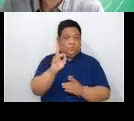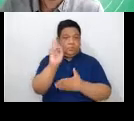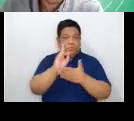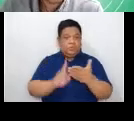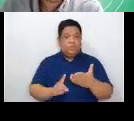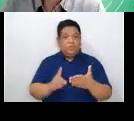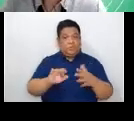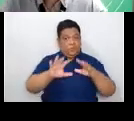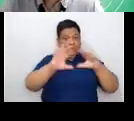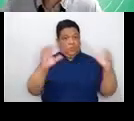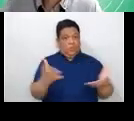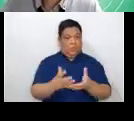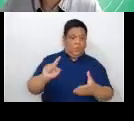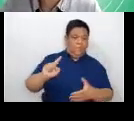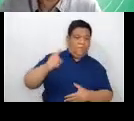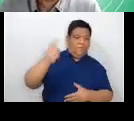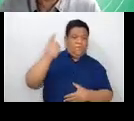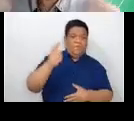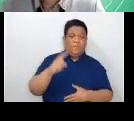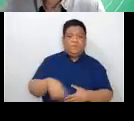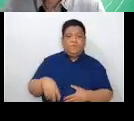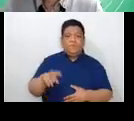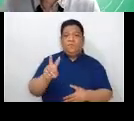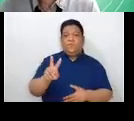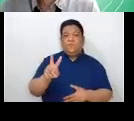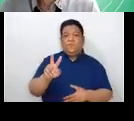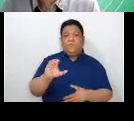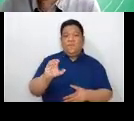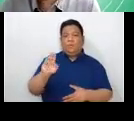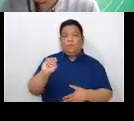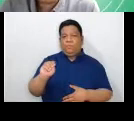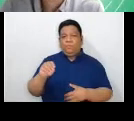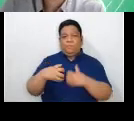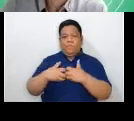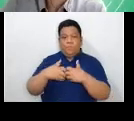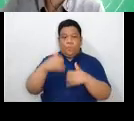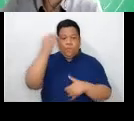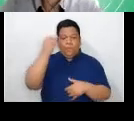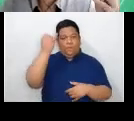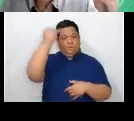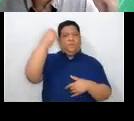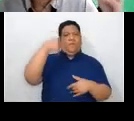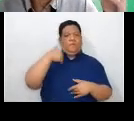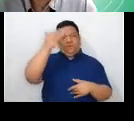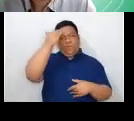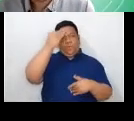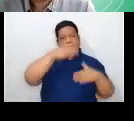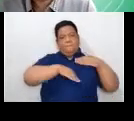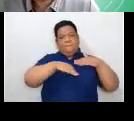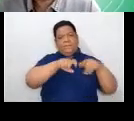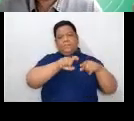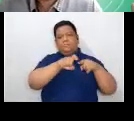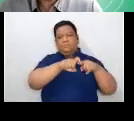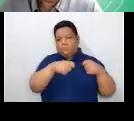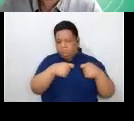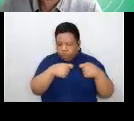very first vacuum forming machine because they had an idea. They knew basic electronics. They knew the idea of being able